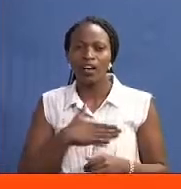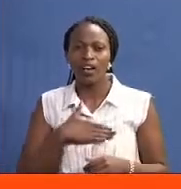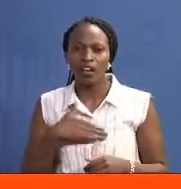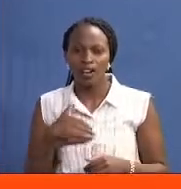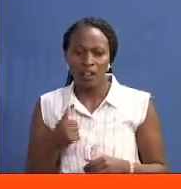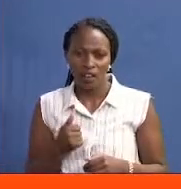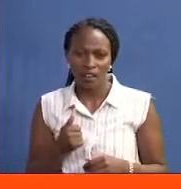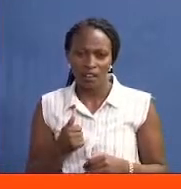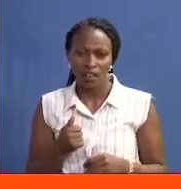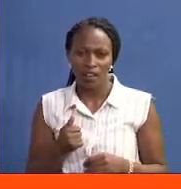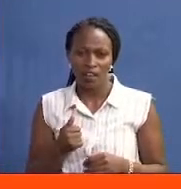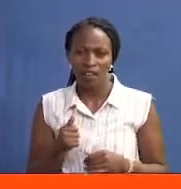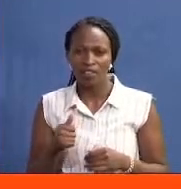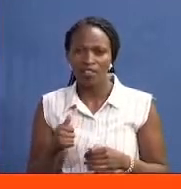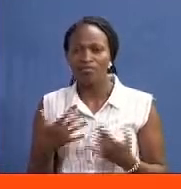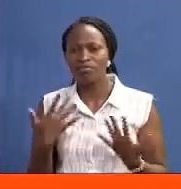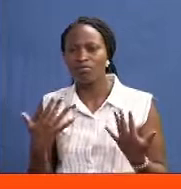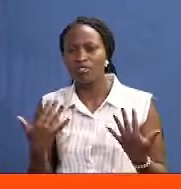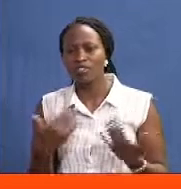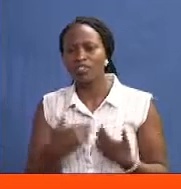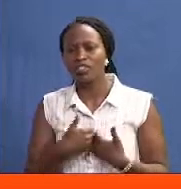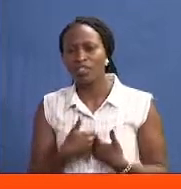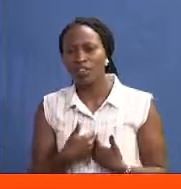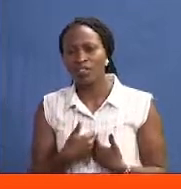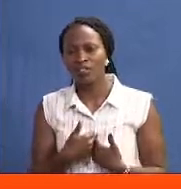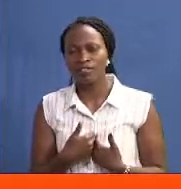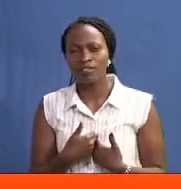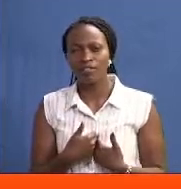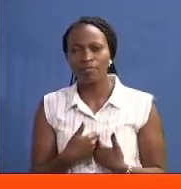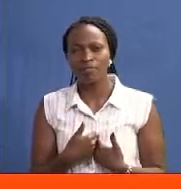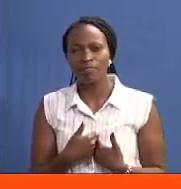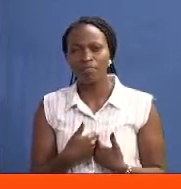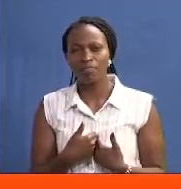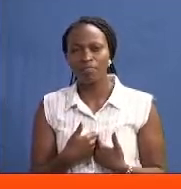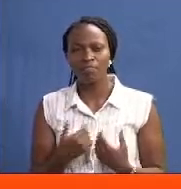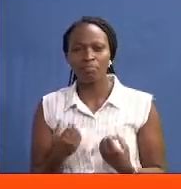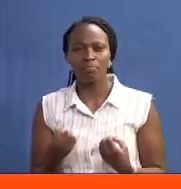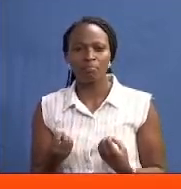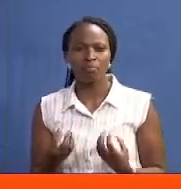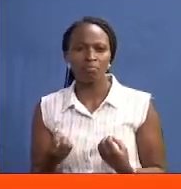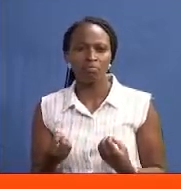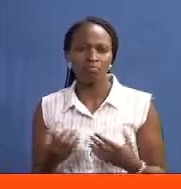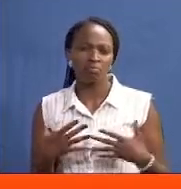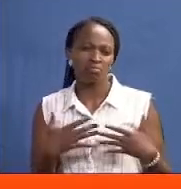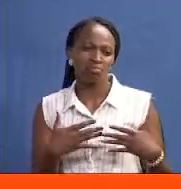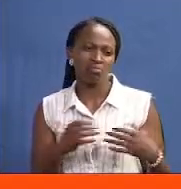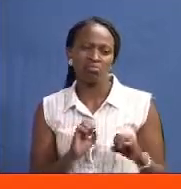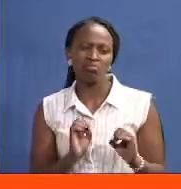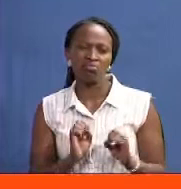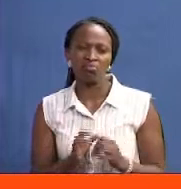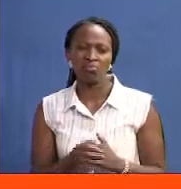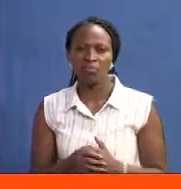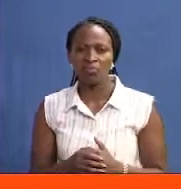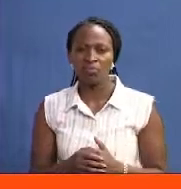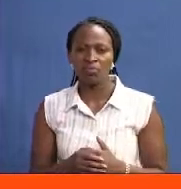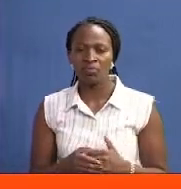editorial policies that we have, if they can be called policies, there isn't much gatekeeping, really. We, the